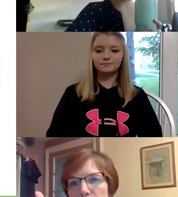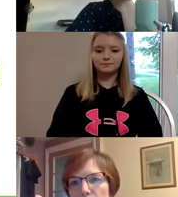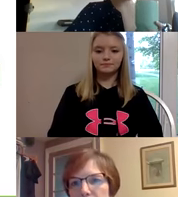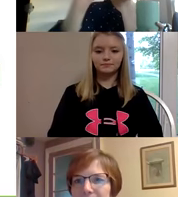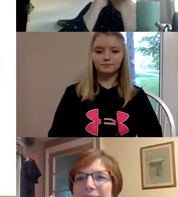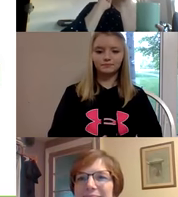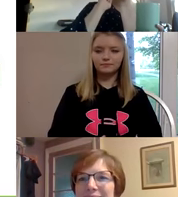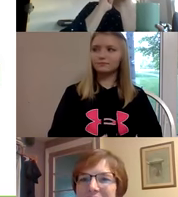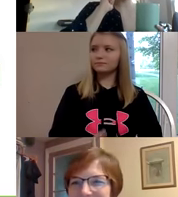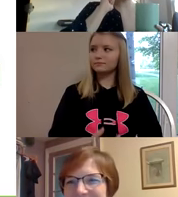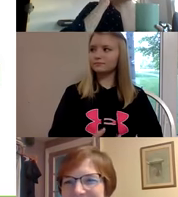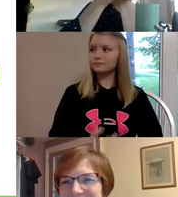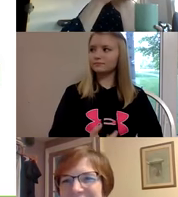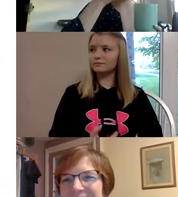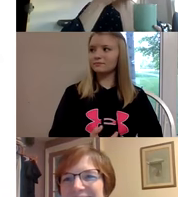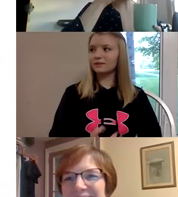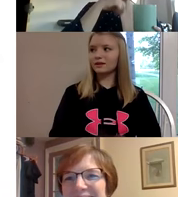Okay, Britt.